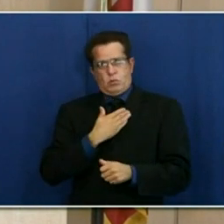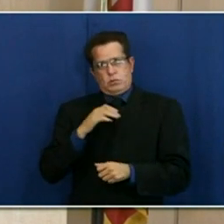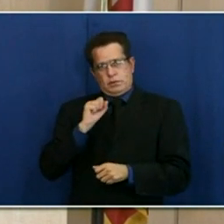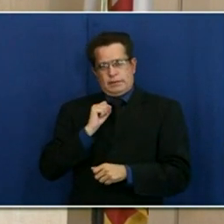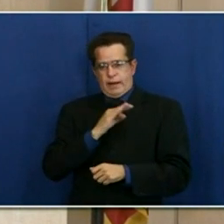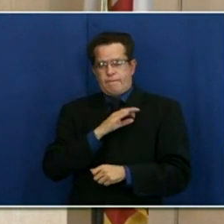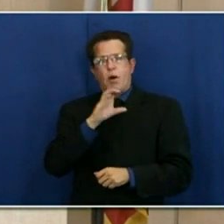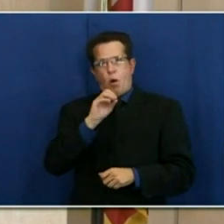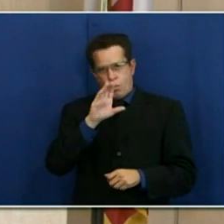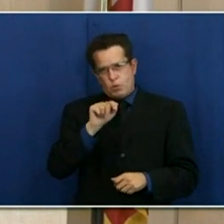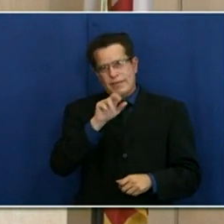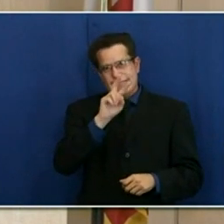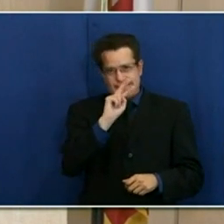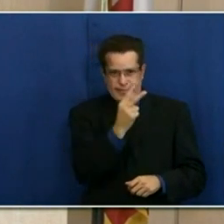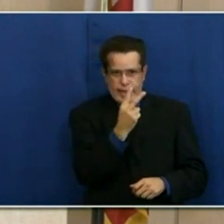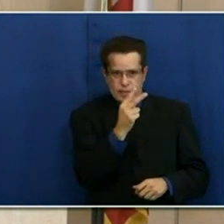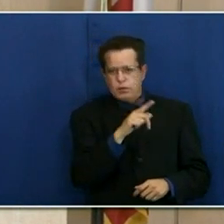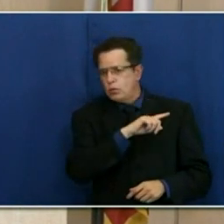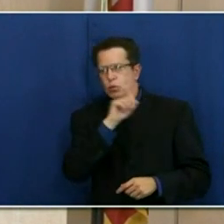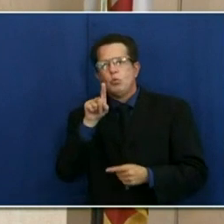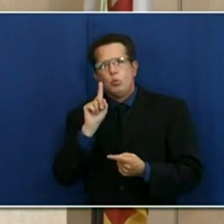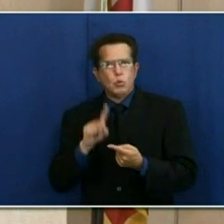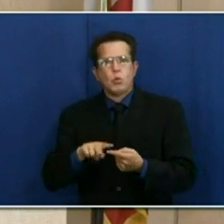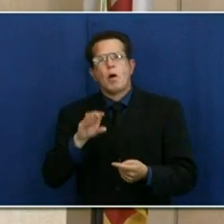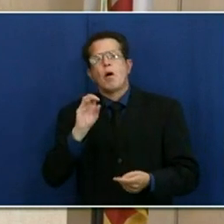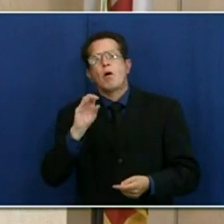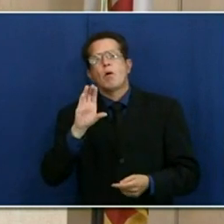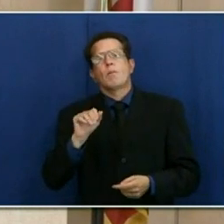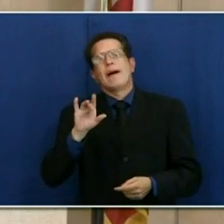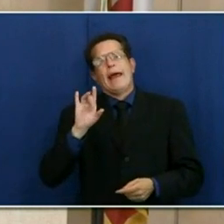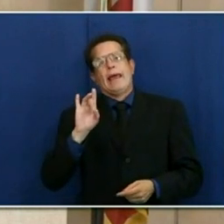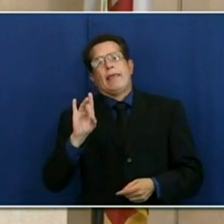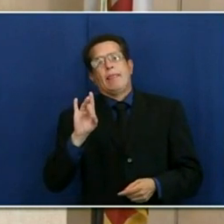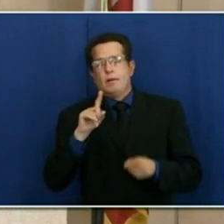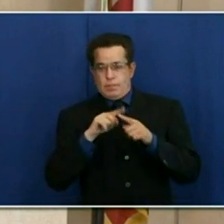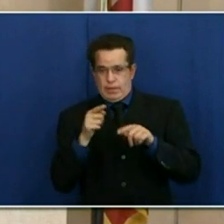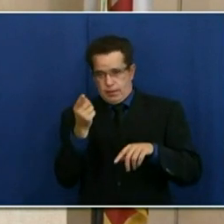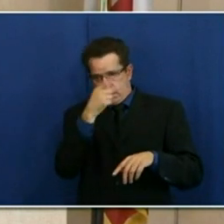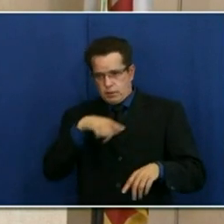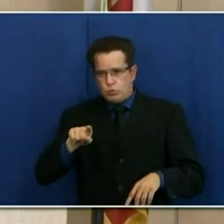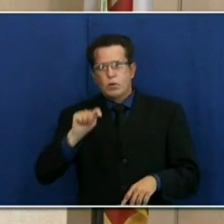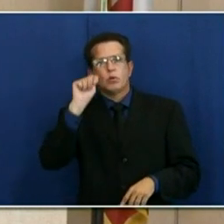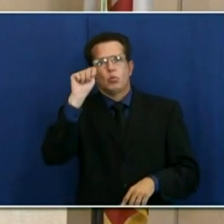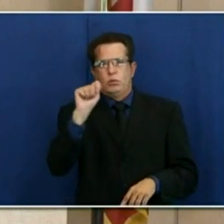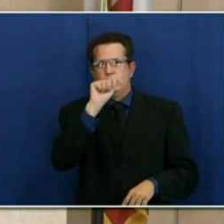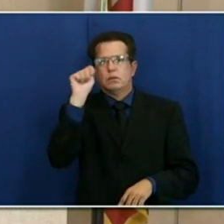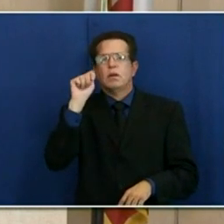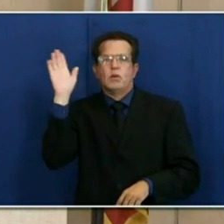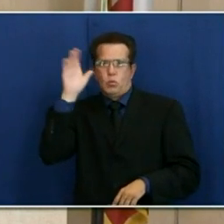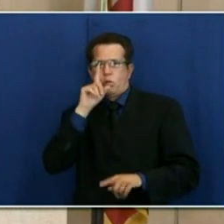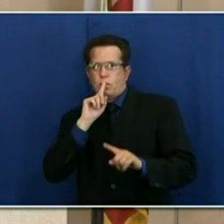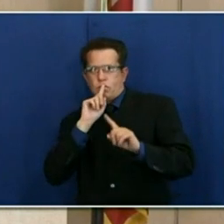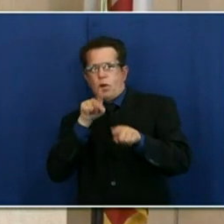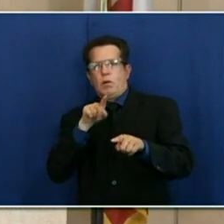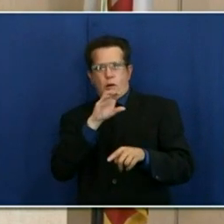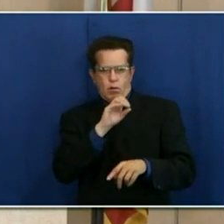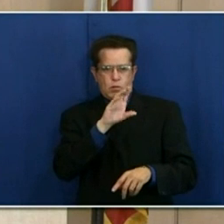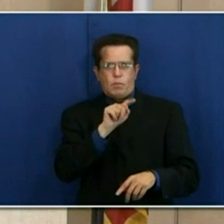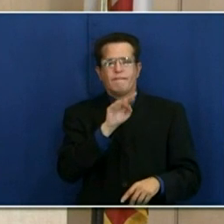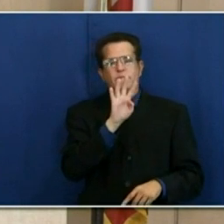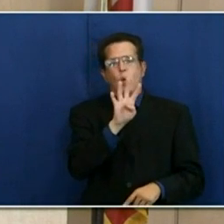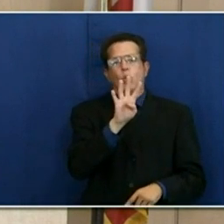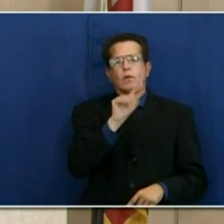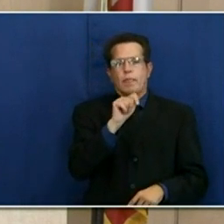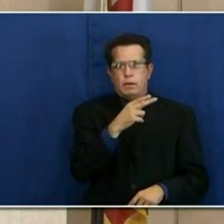October 2nd through the 8th. But come next Tuesday, we will have results for October 4th through the